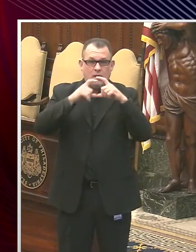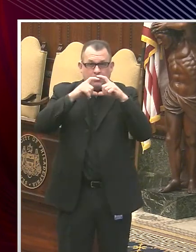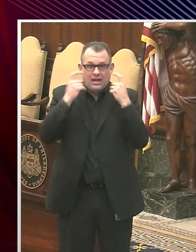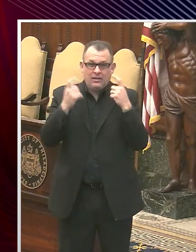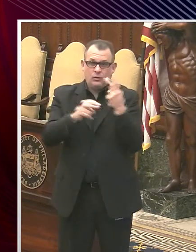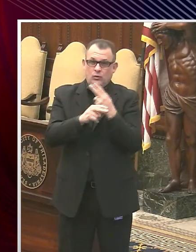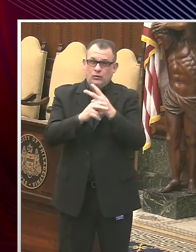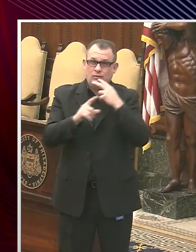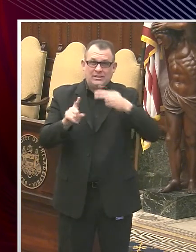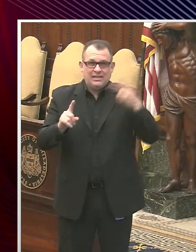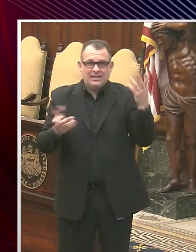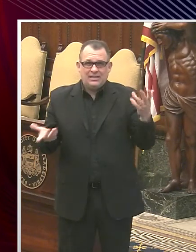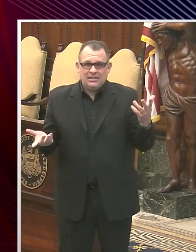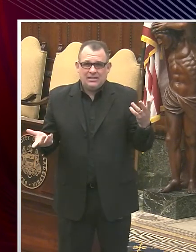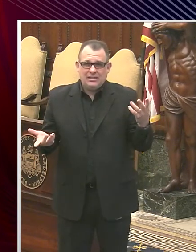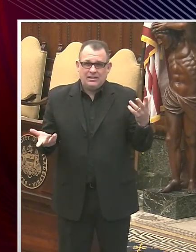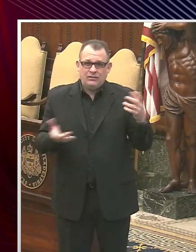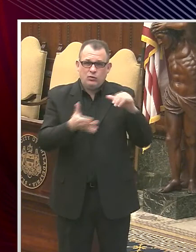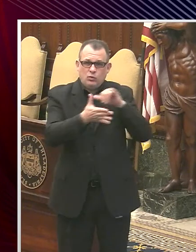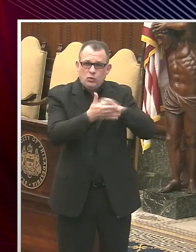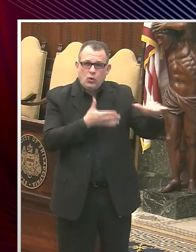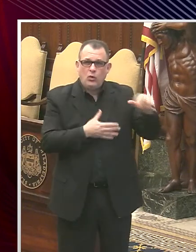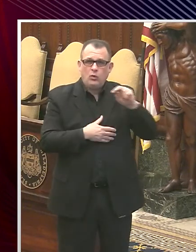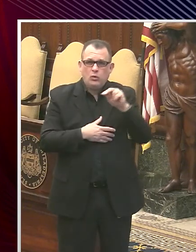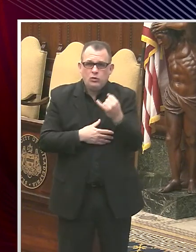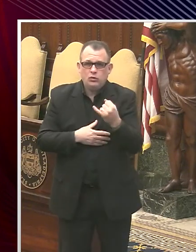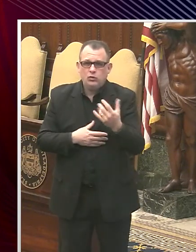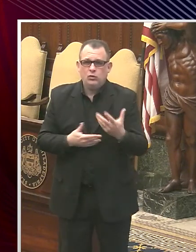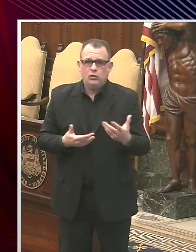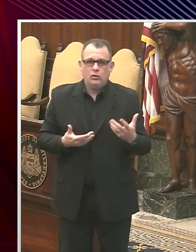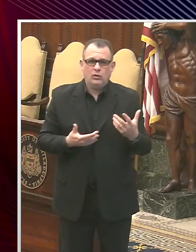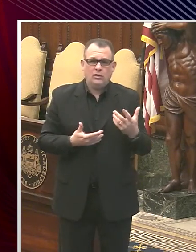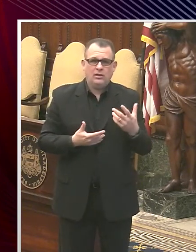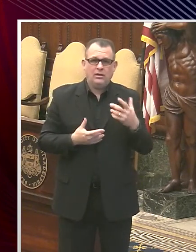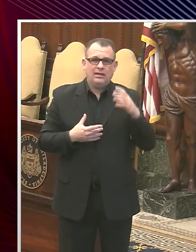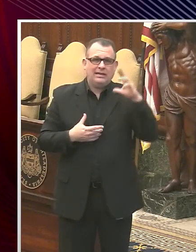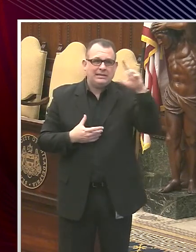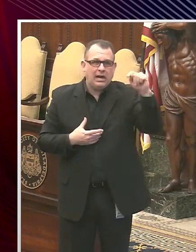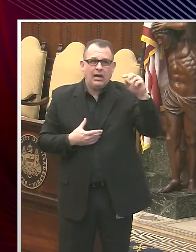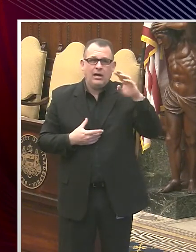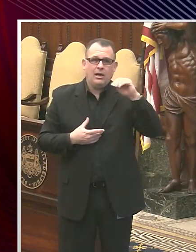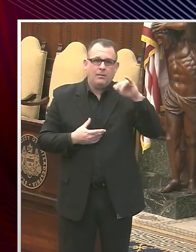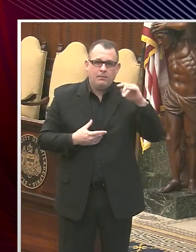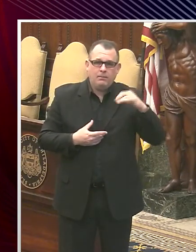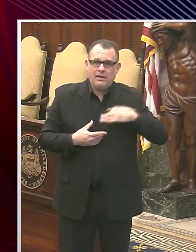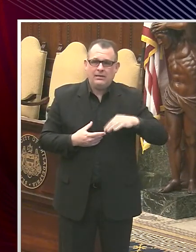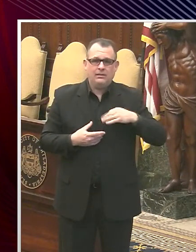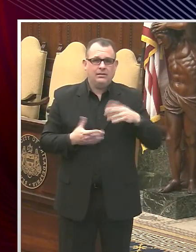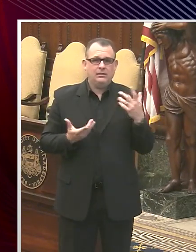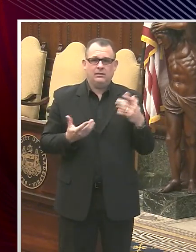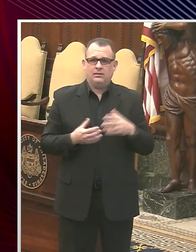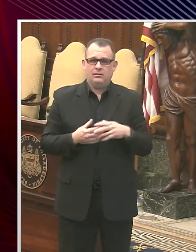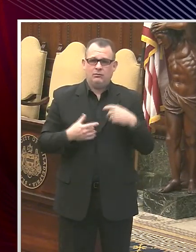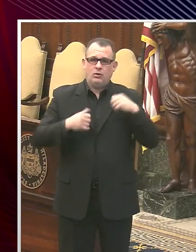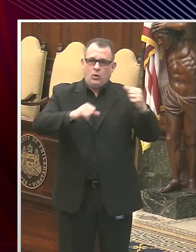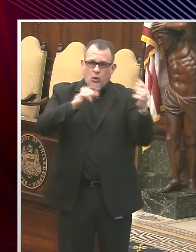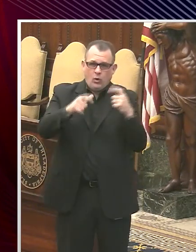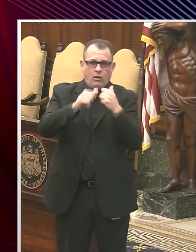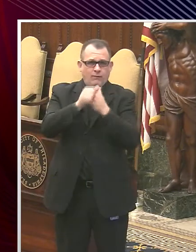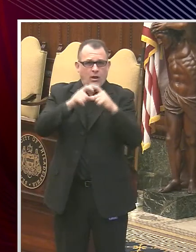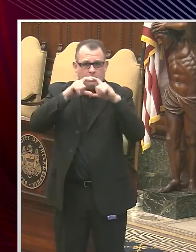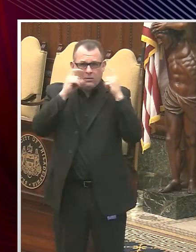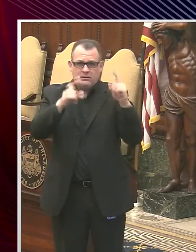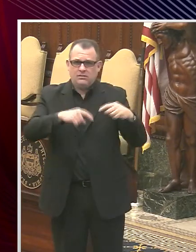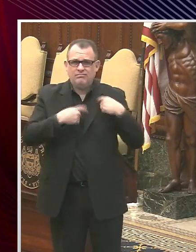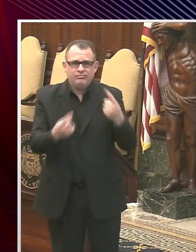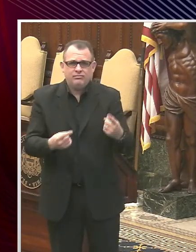high. New York, New Jersey, Connecticut, Massachusetts, these are not anti-mask places. And the areas of the